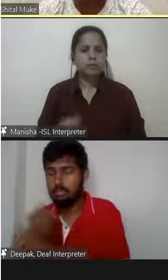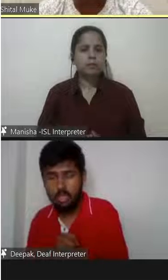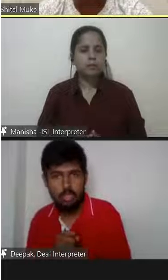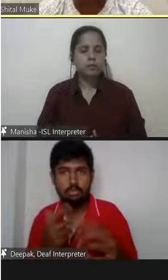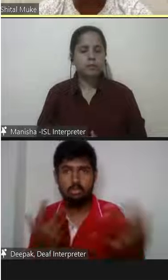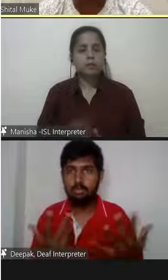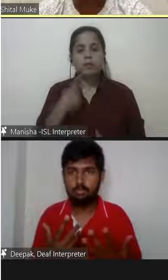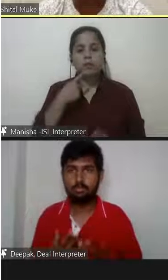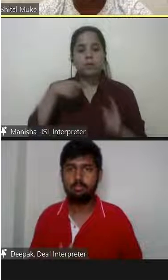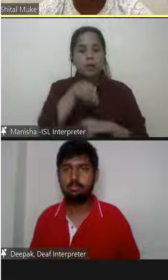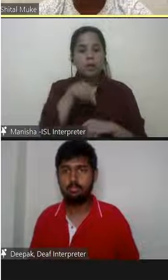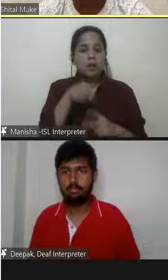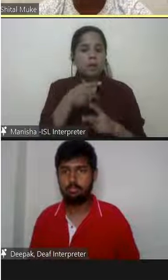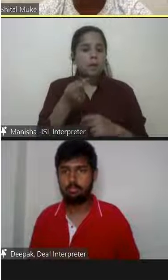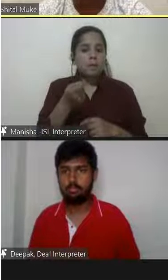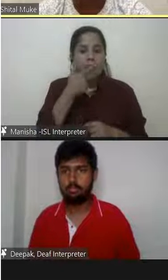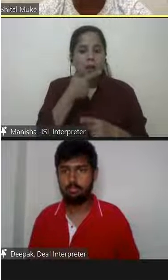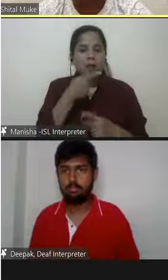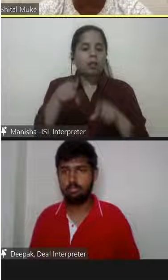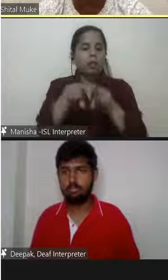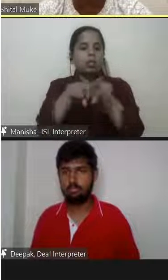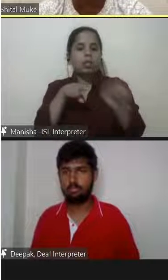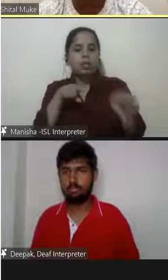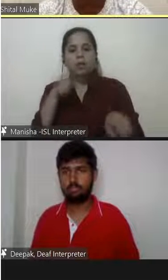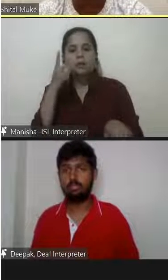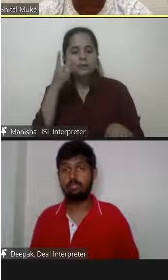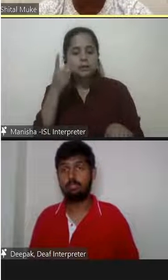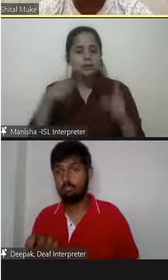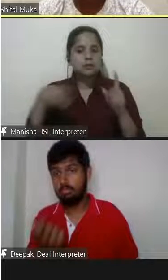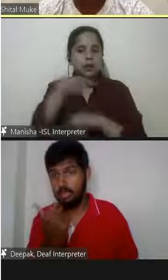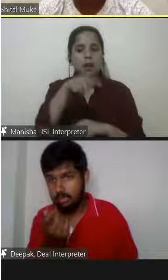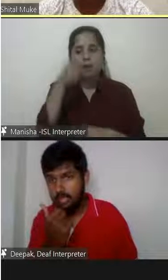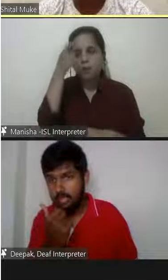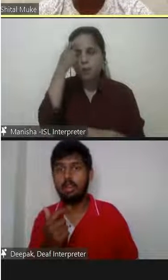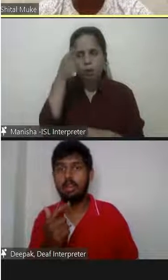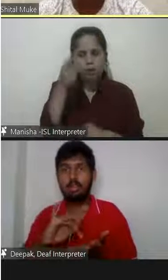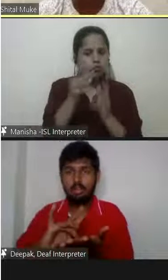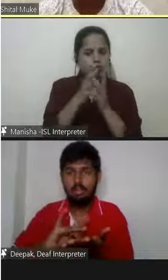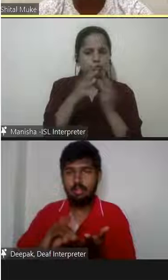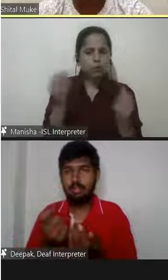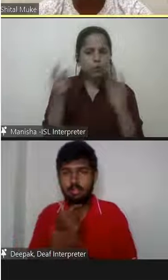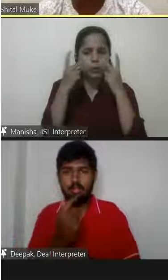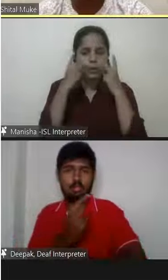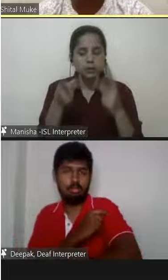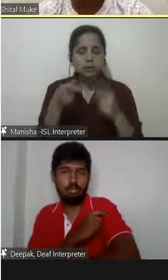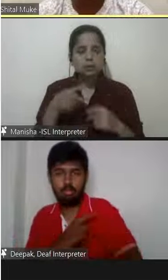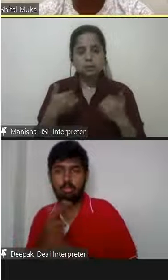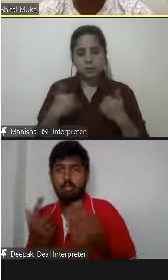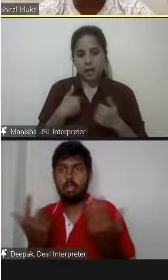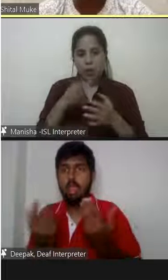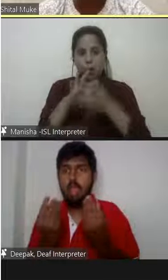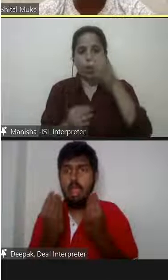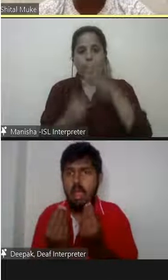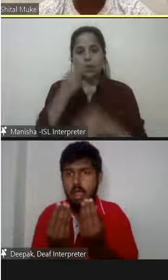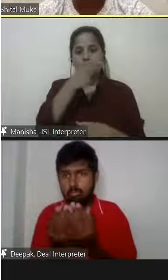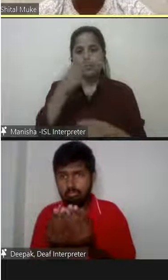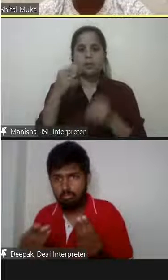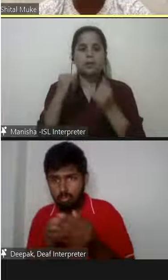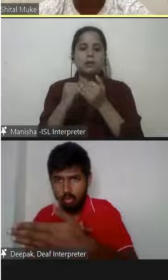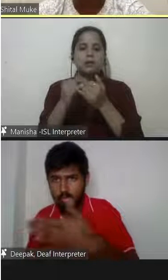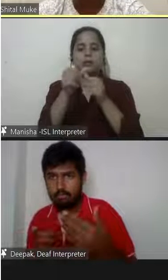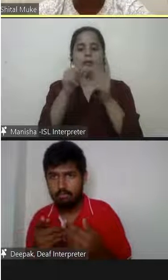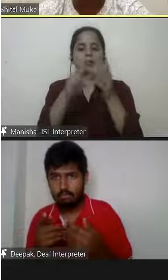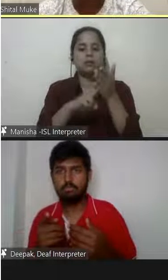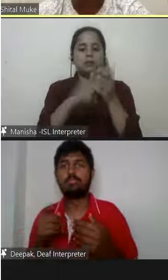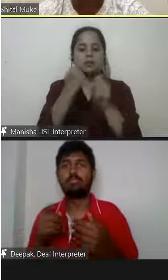considering this treatment gap and addressing this issue, Sangath adopted the task